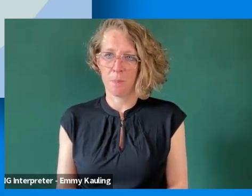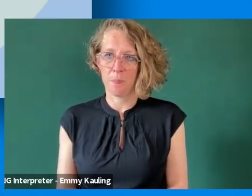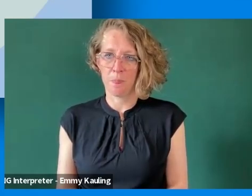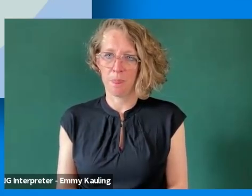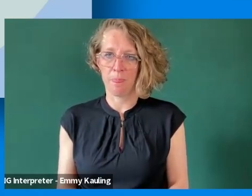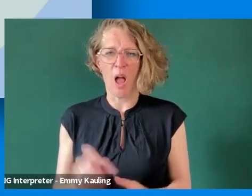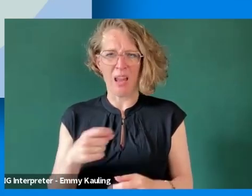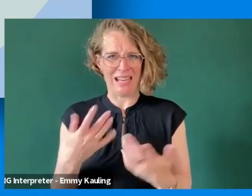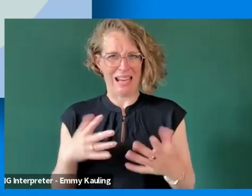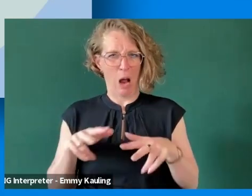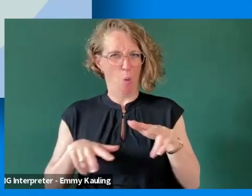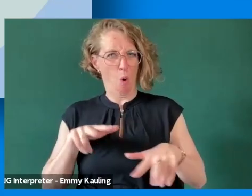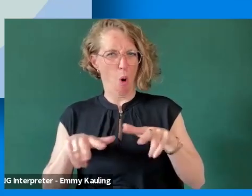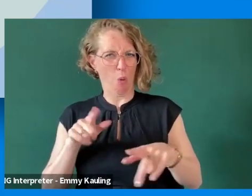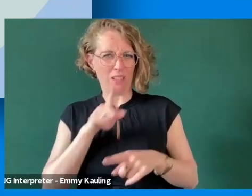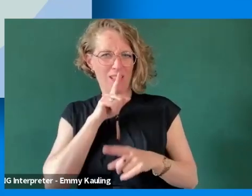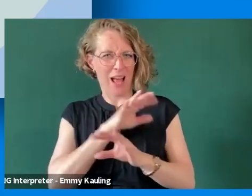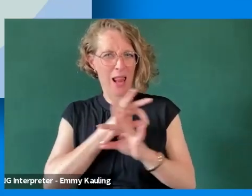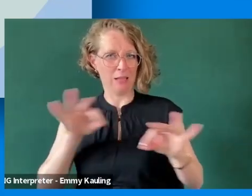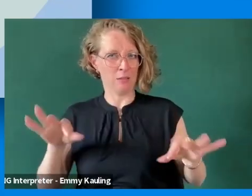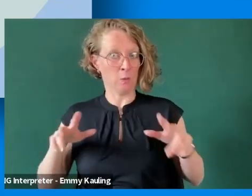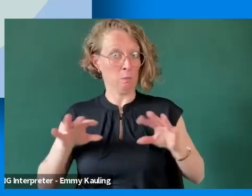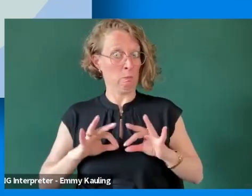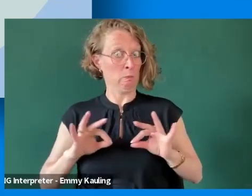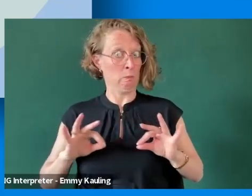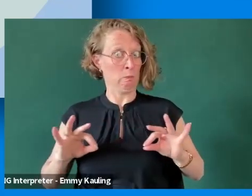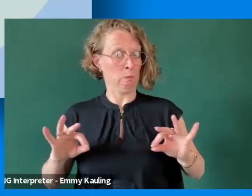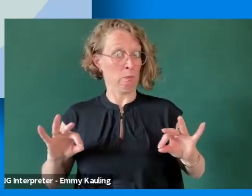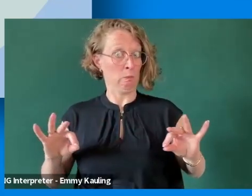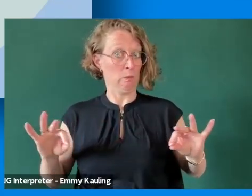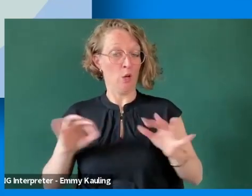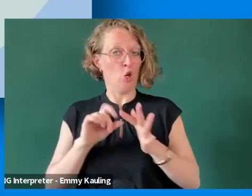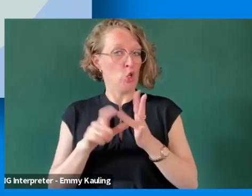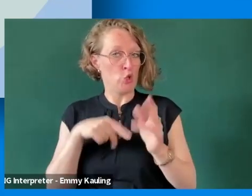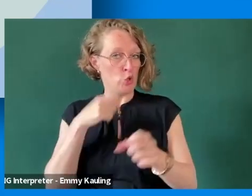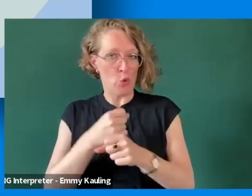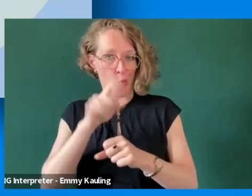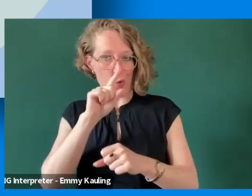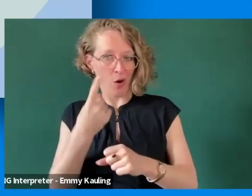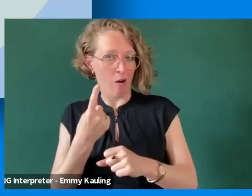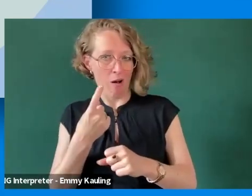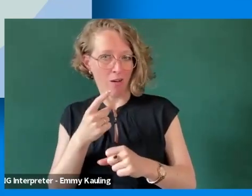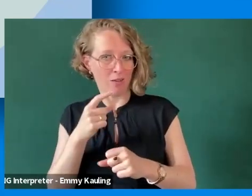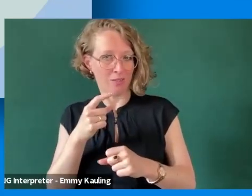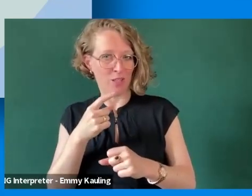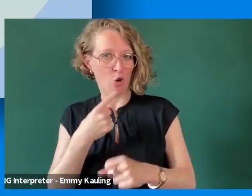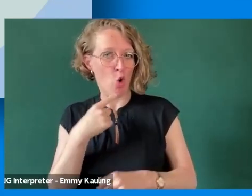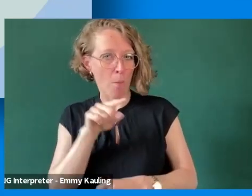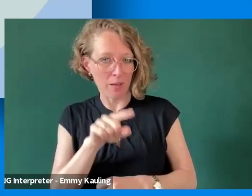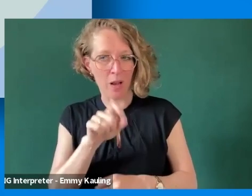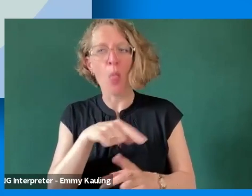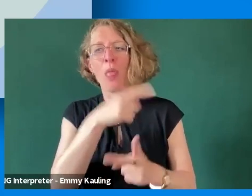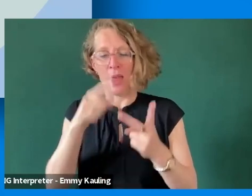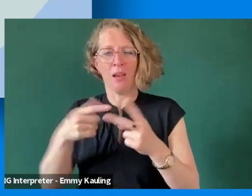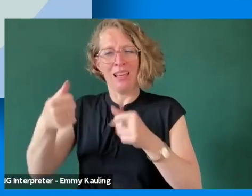And in the awkward silence that follows, if Dong is unable to do that, we'll address the next question. And if you want to